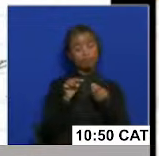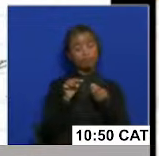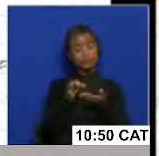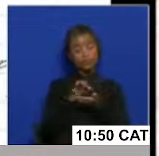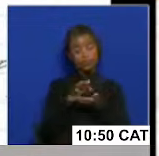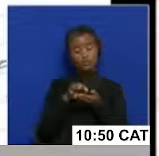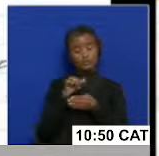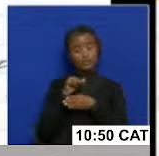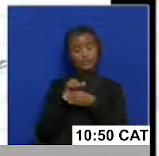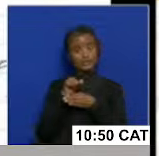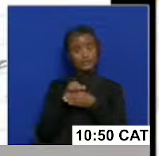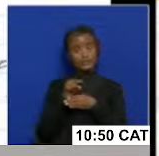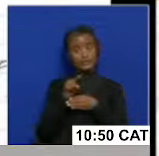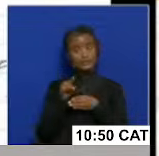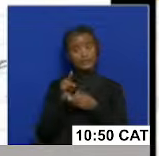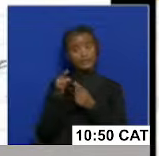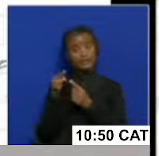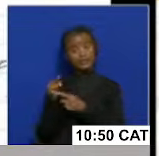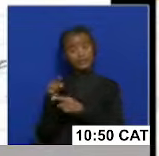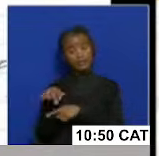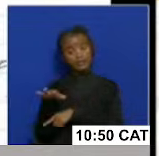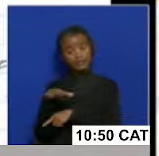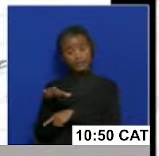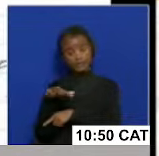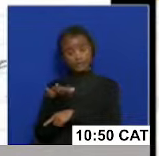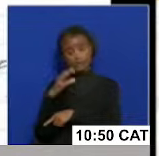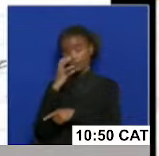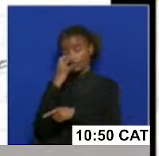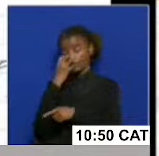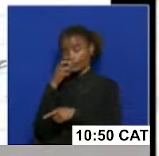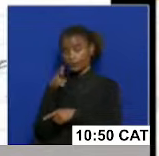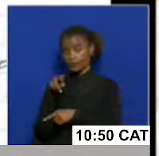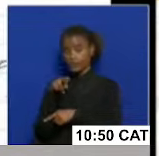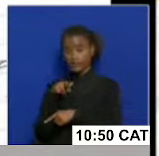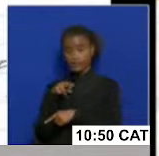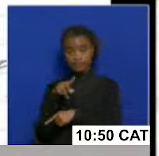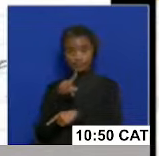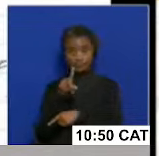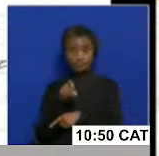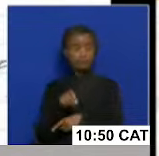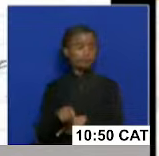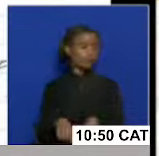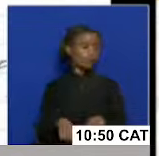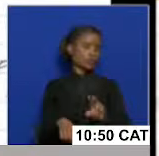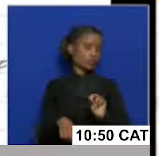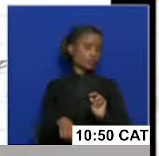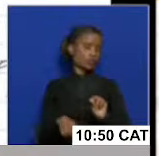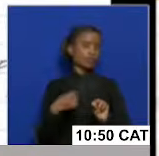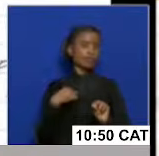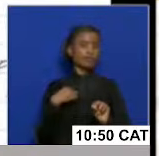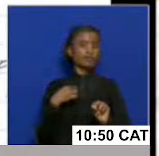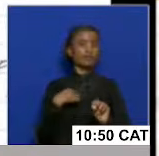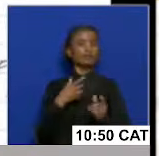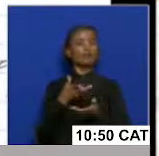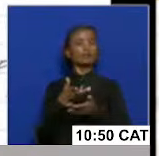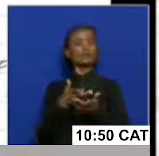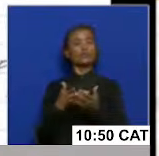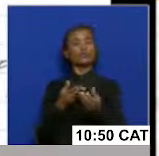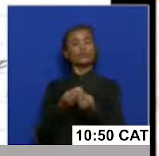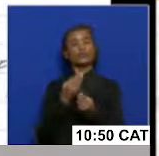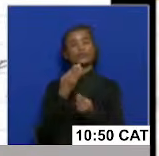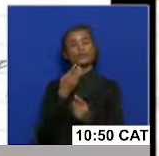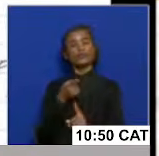No, it's not. I was only speaking to Mr. Mkwanazi, and Mr. Mkwanazi is the one who introduced